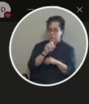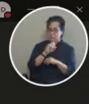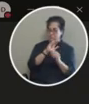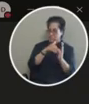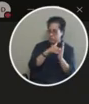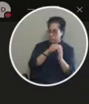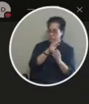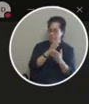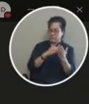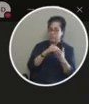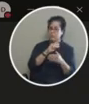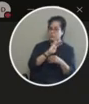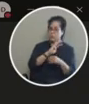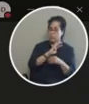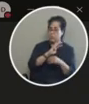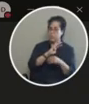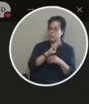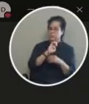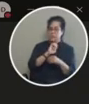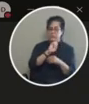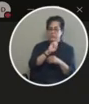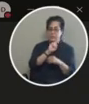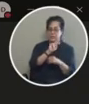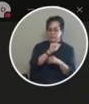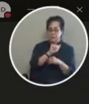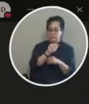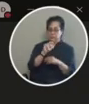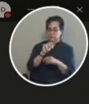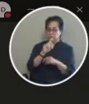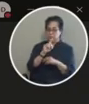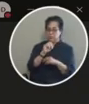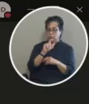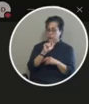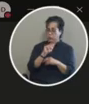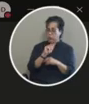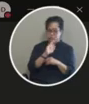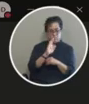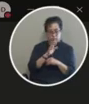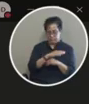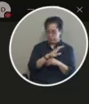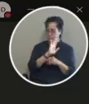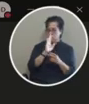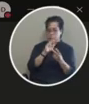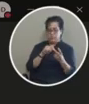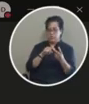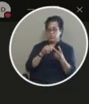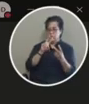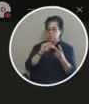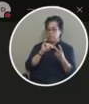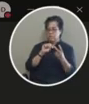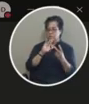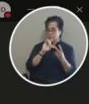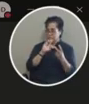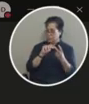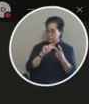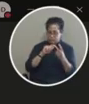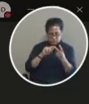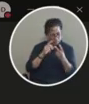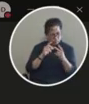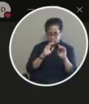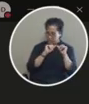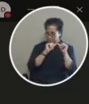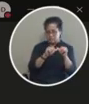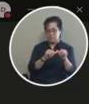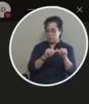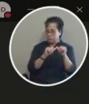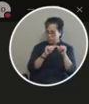4 street reconstruction of Edna and Dolan. Those will continue. Same thing with the Viscount. That's part of the 2012 street CIP. That's all